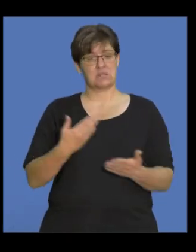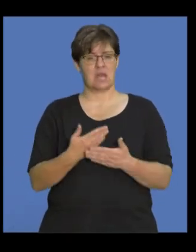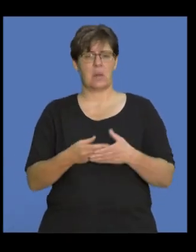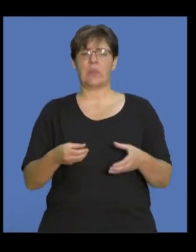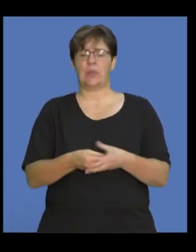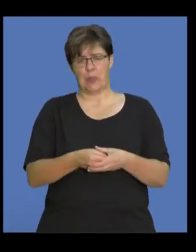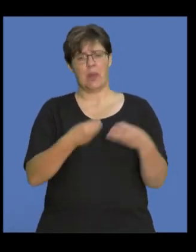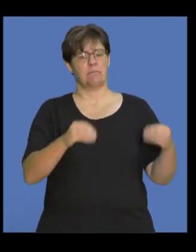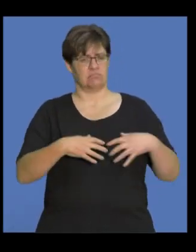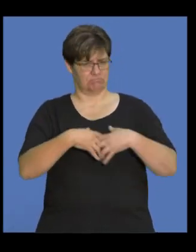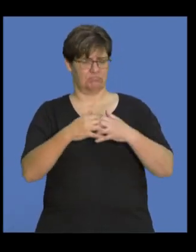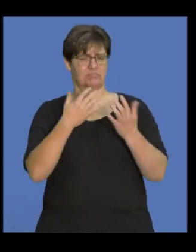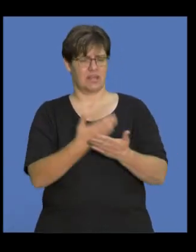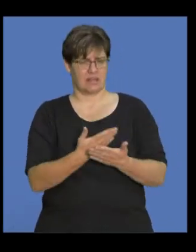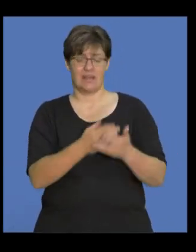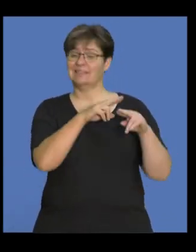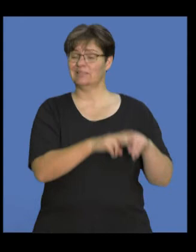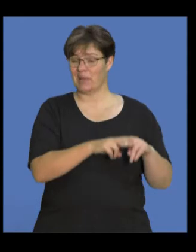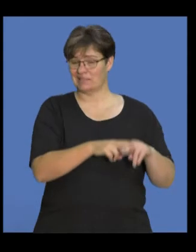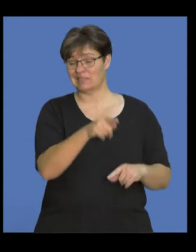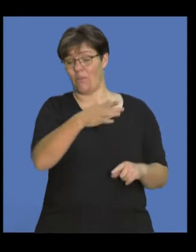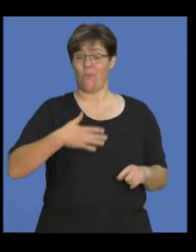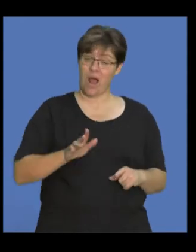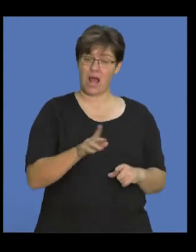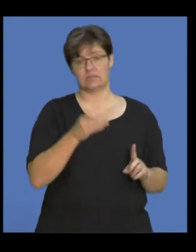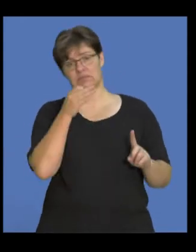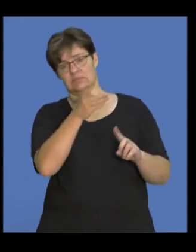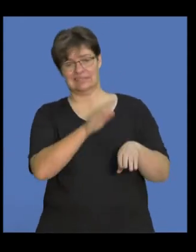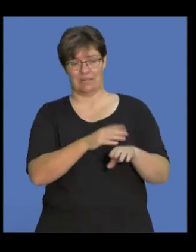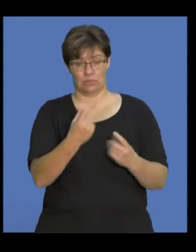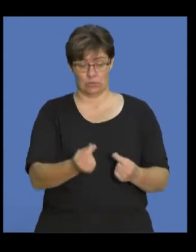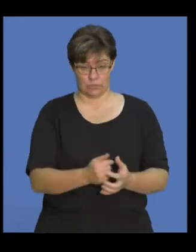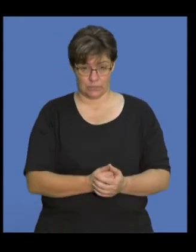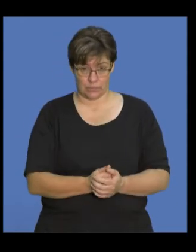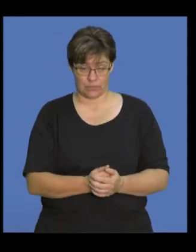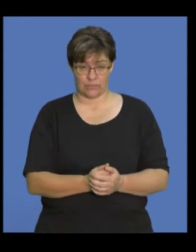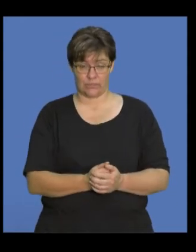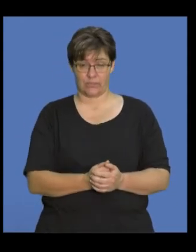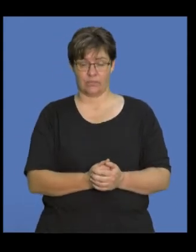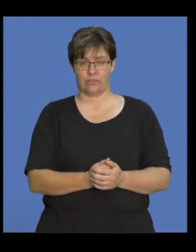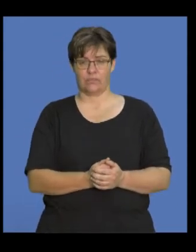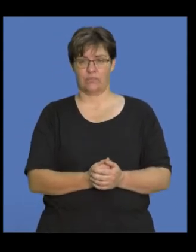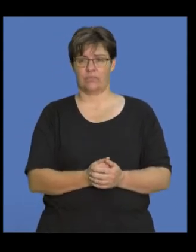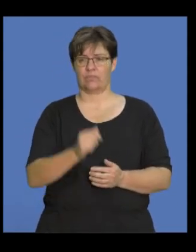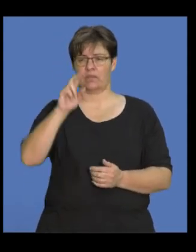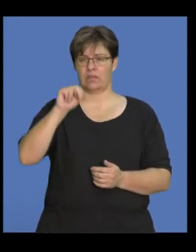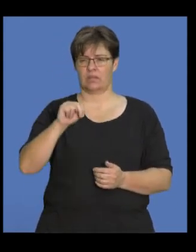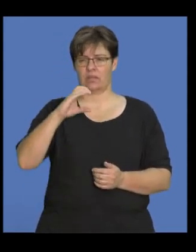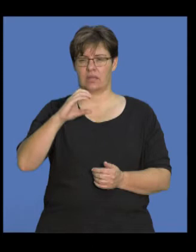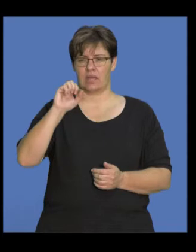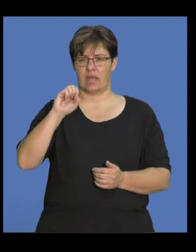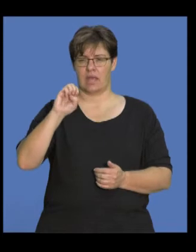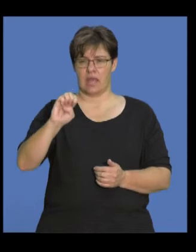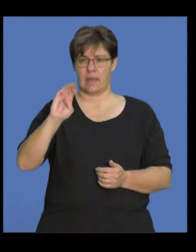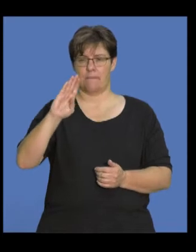business, a small business that is, depending on what you want to do at the time. Now, Nceba